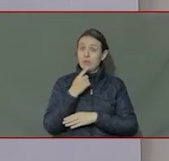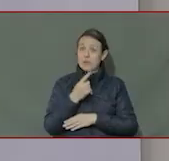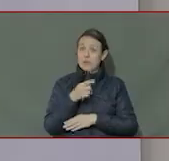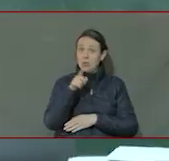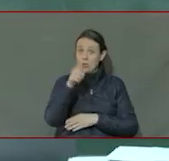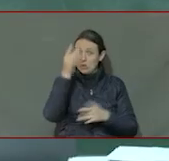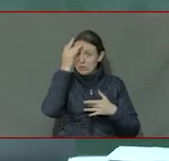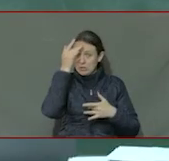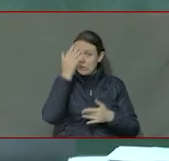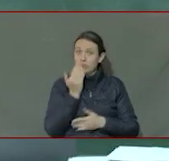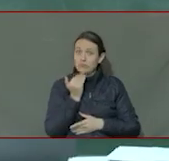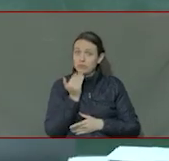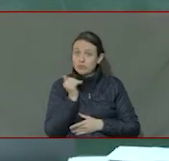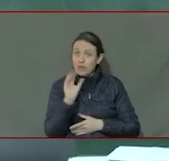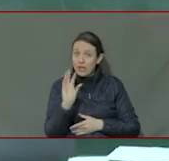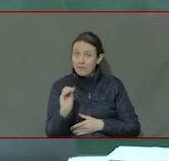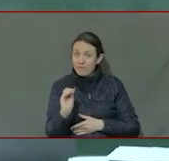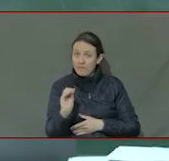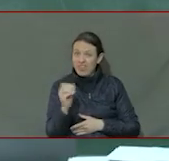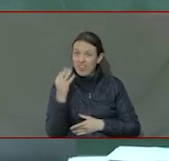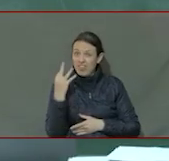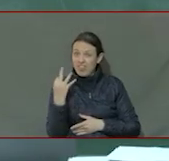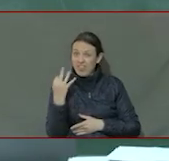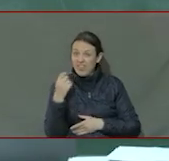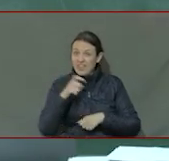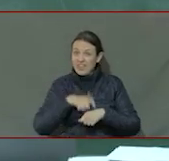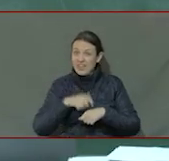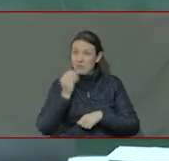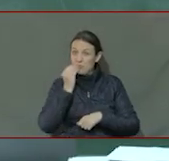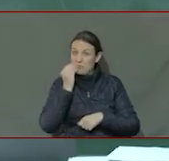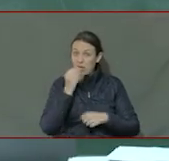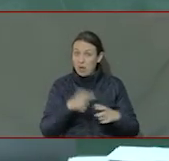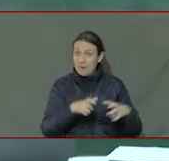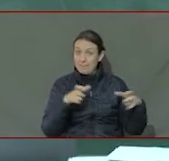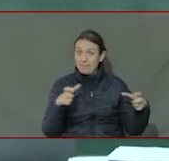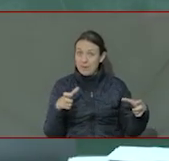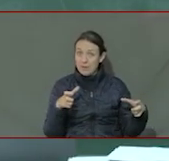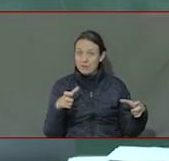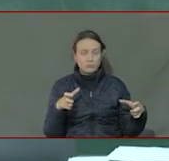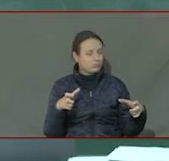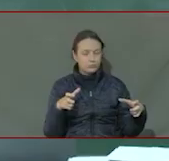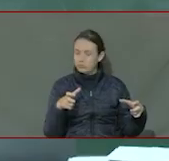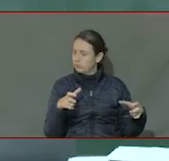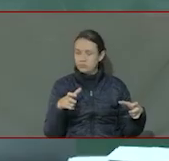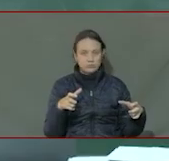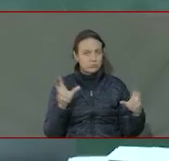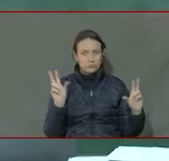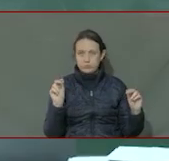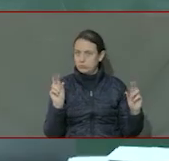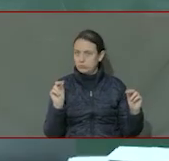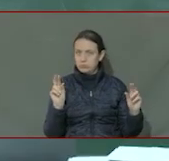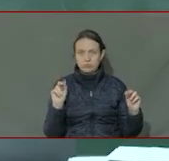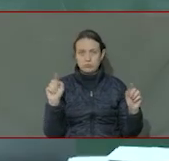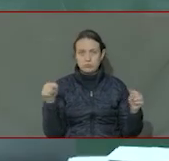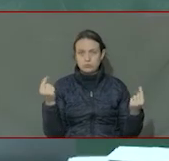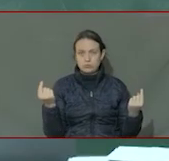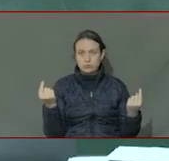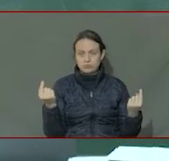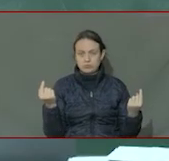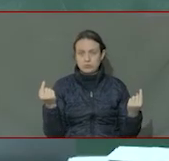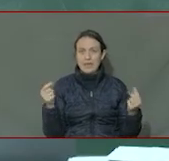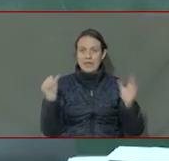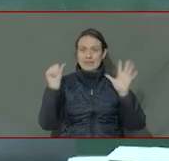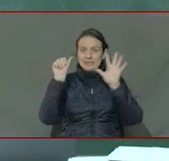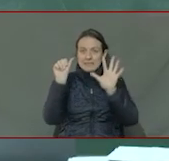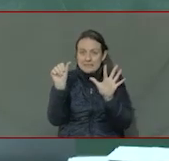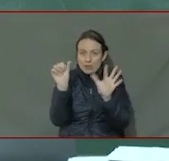sugar diabetes, that you don't eat 3 meals a day like this person here at the bottom. That you rather eat, let's say, 6